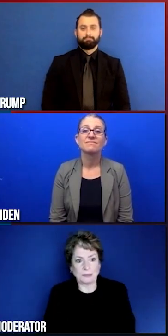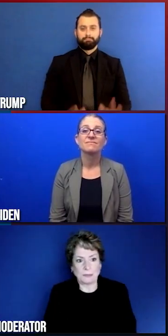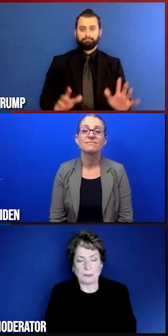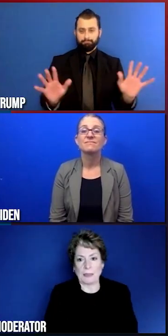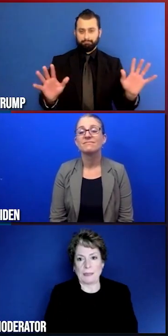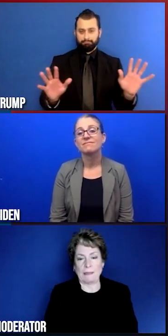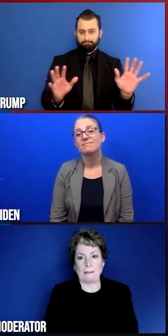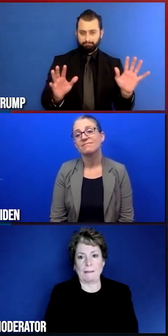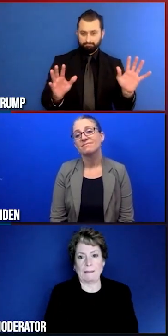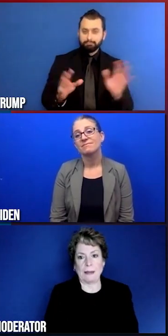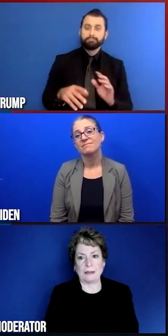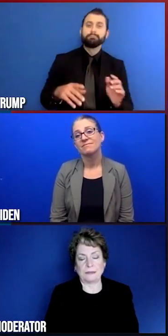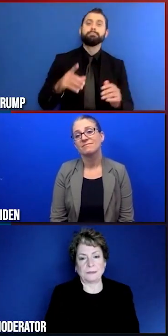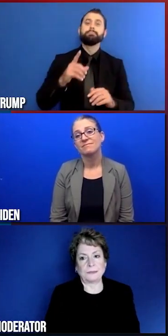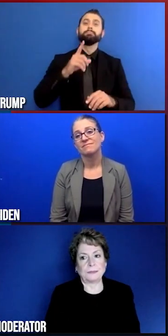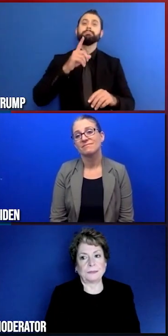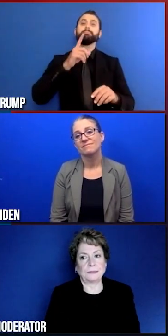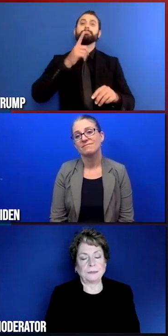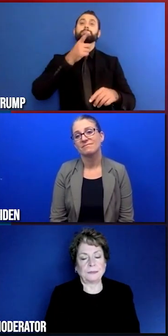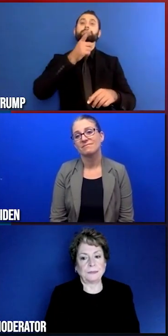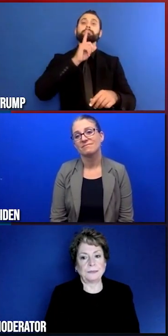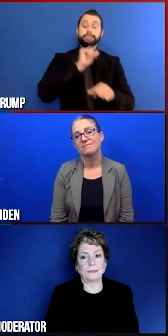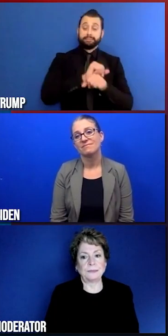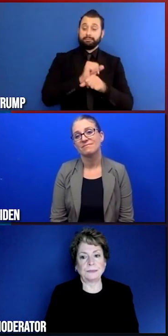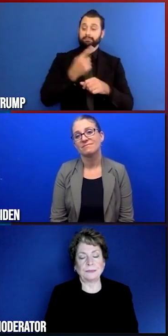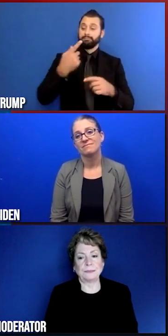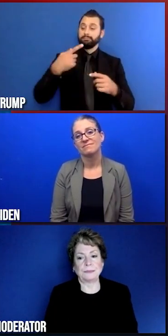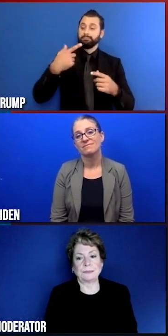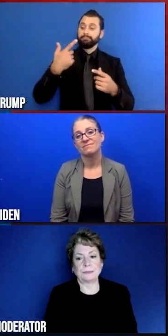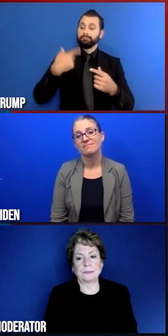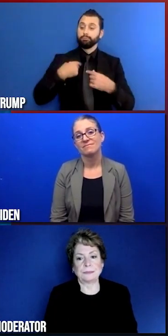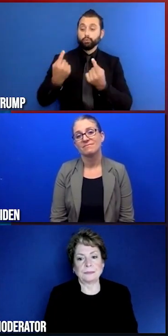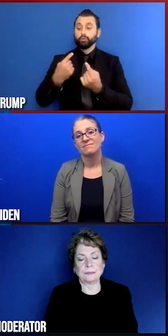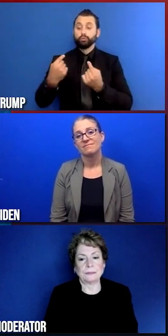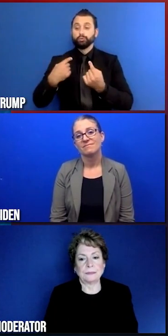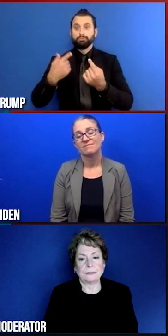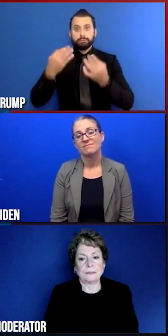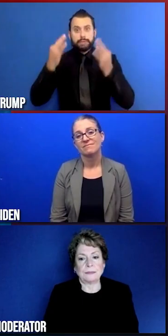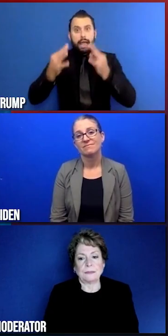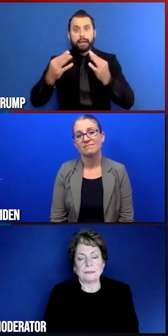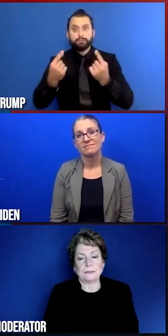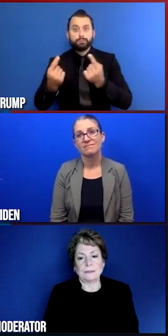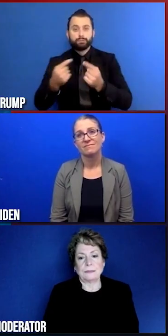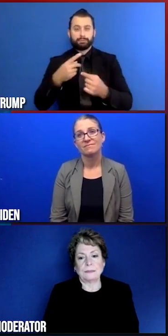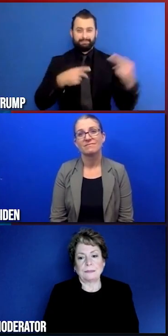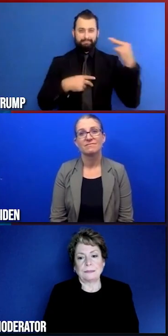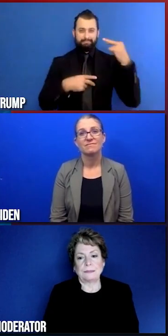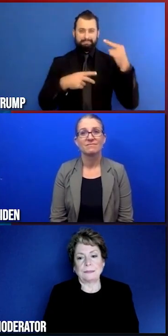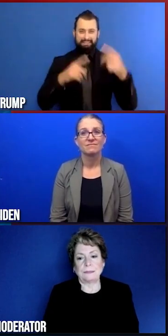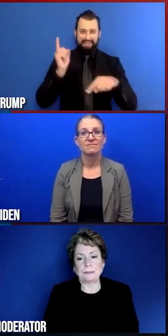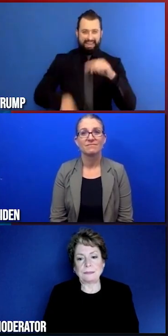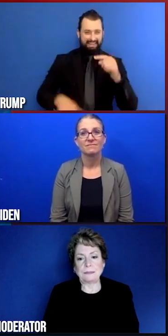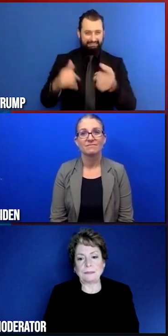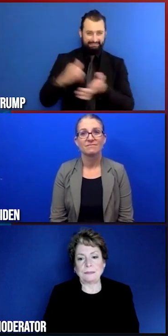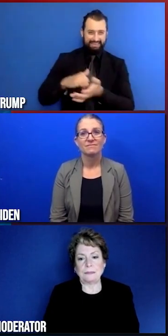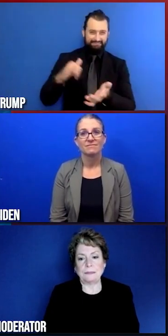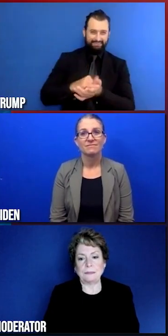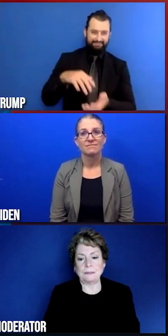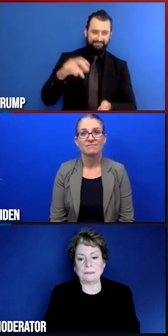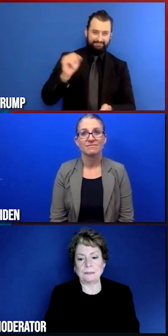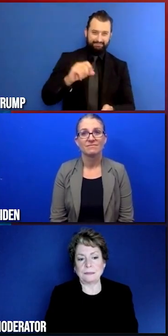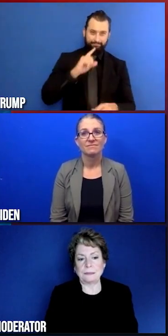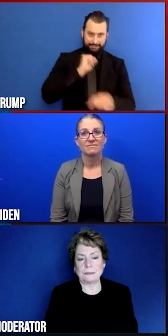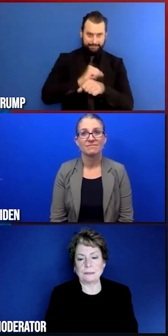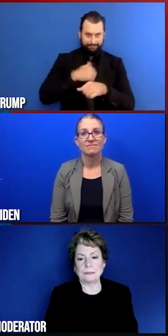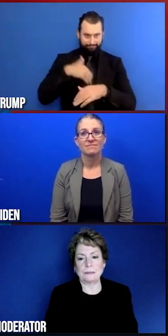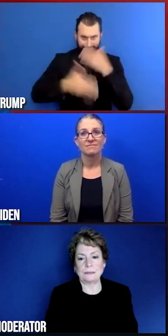legislature, I terminated the individual mandate. That is the worst part of Obamacare, as we call it. The individual mandate where you